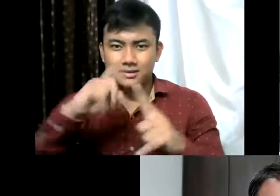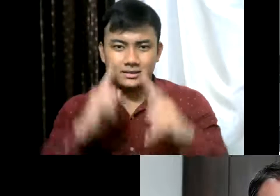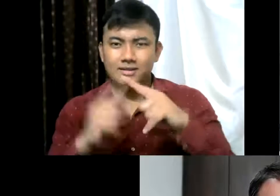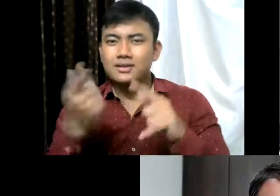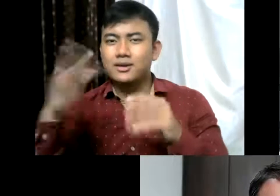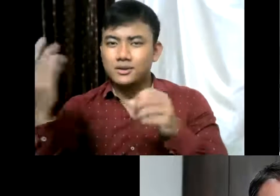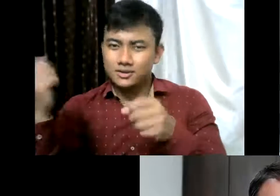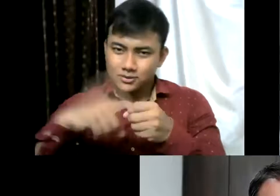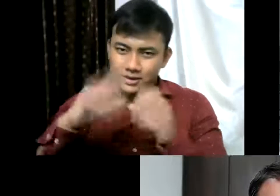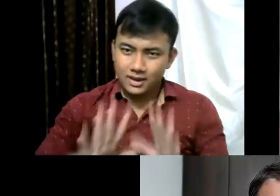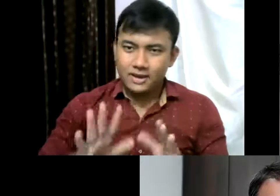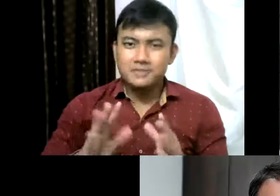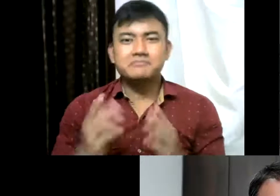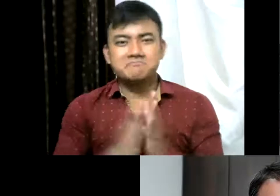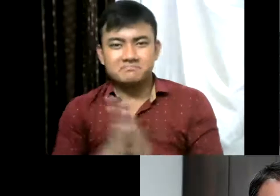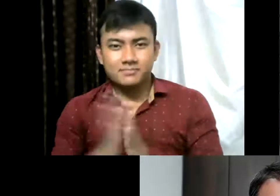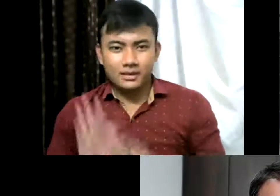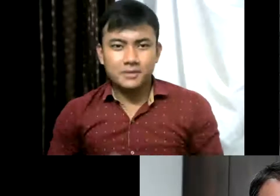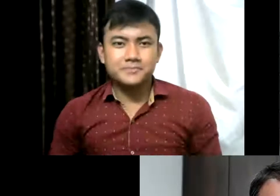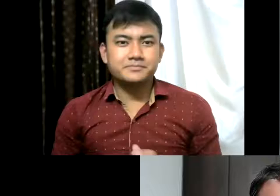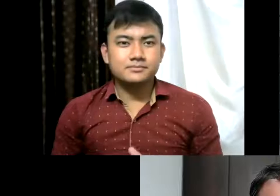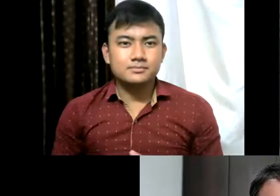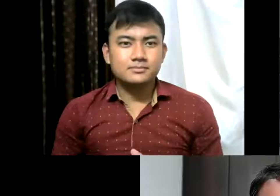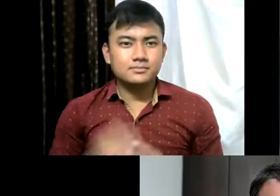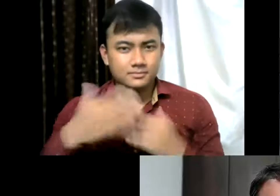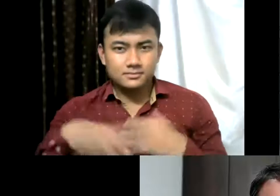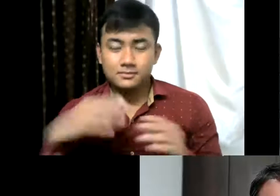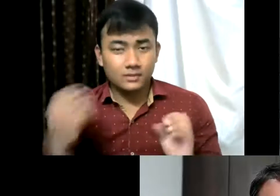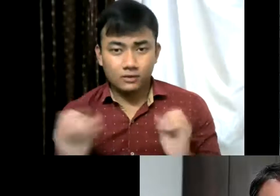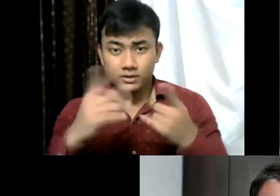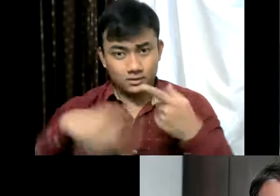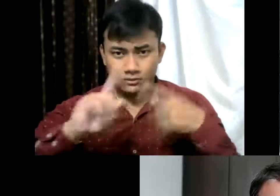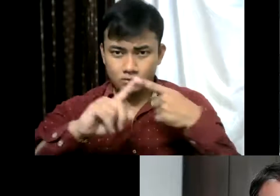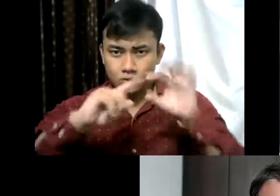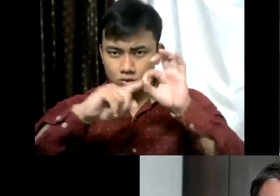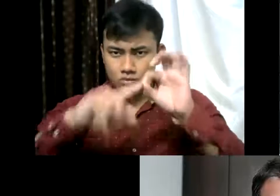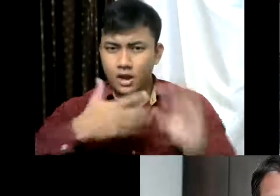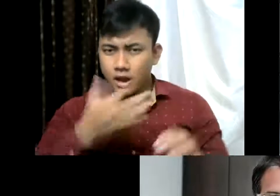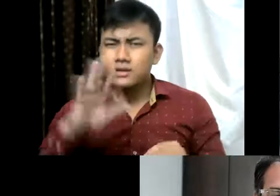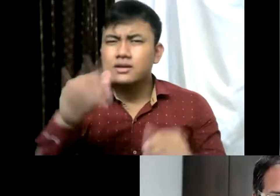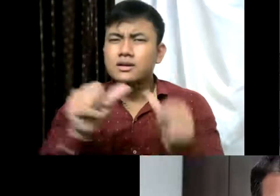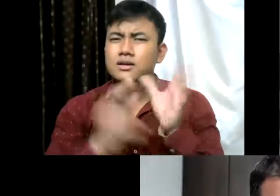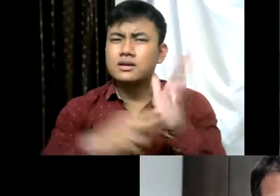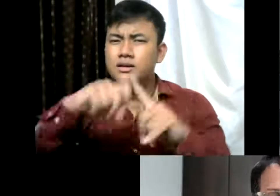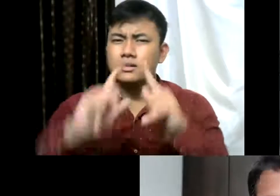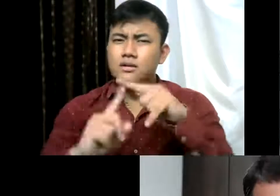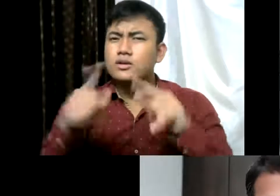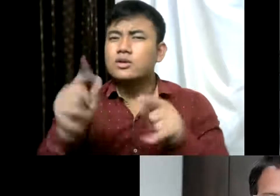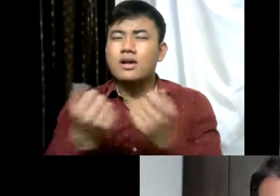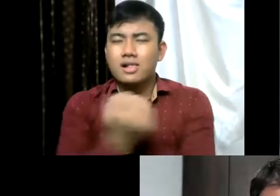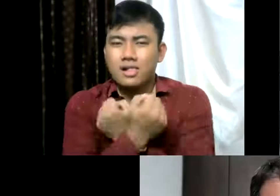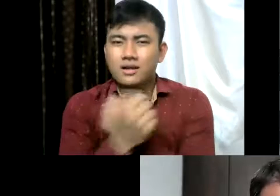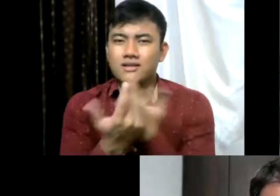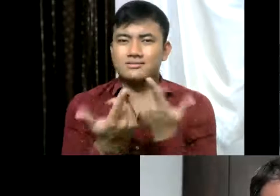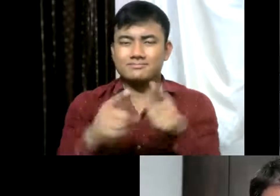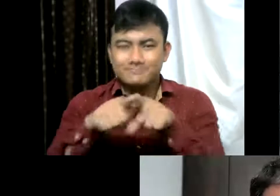this. And let me maybe direct the first question to Ankit. Ankit, you explored love, dating,